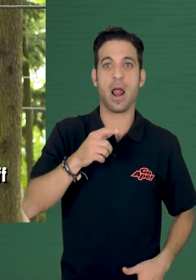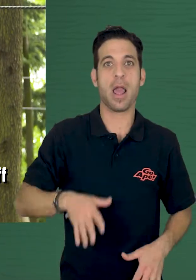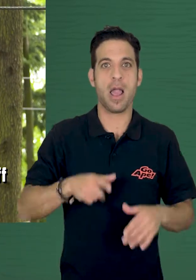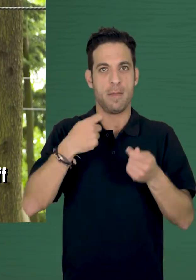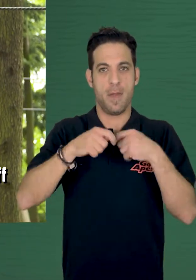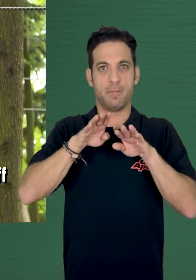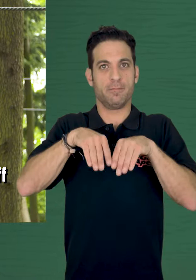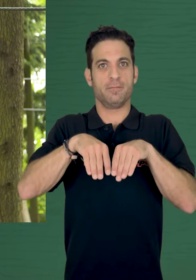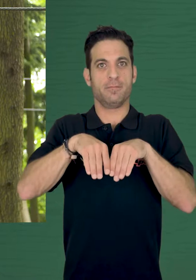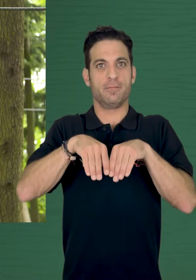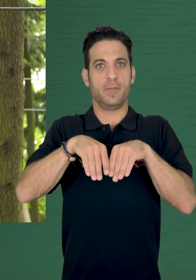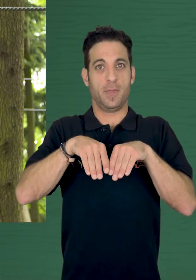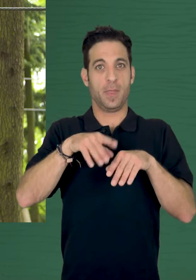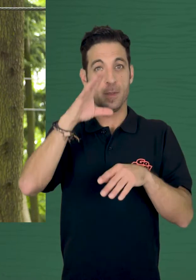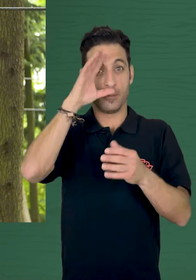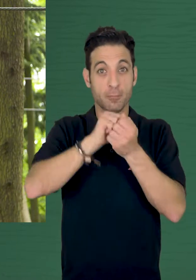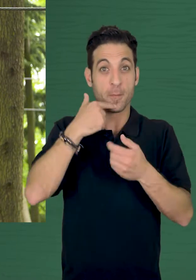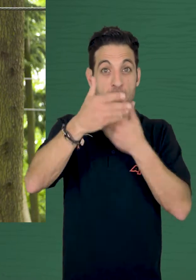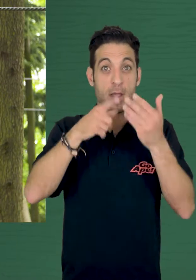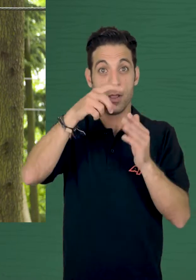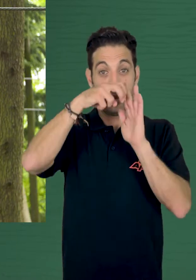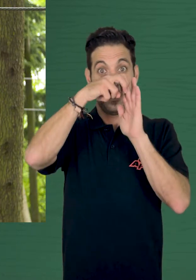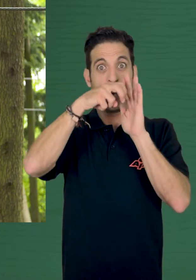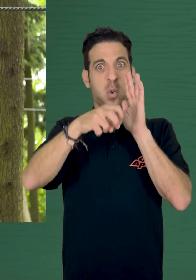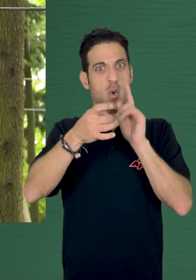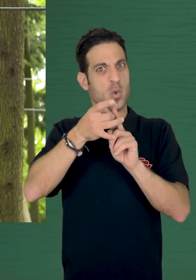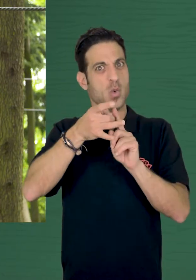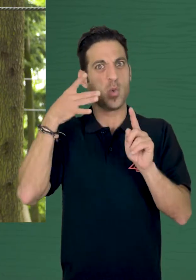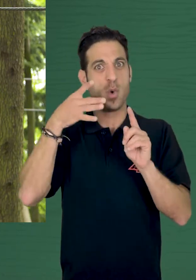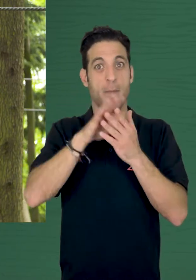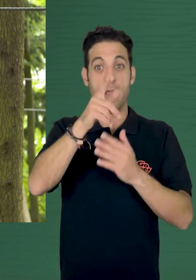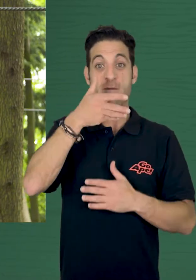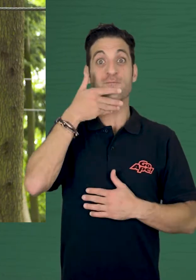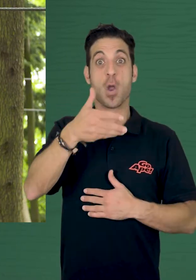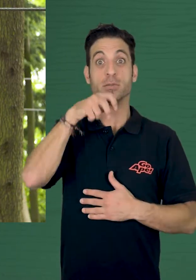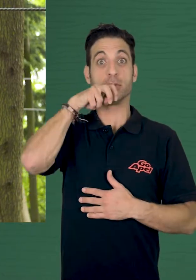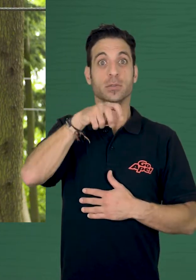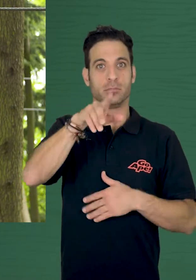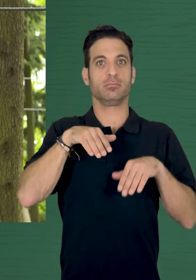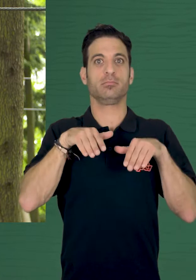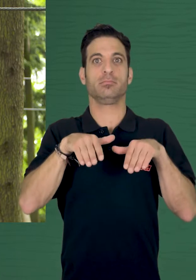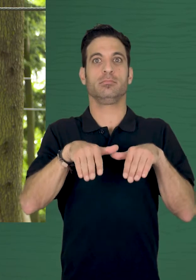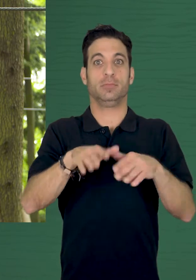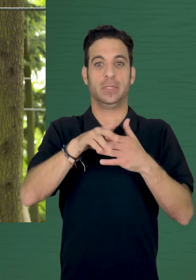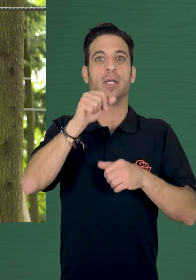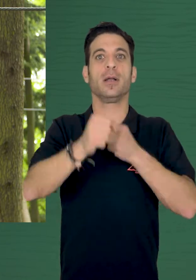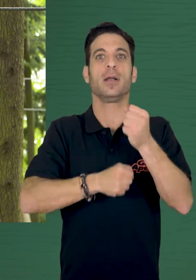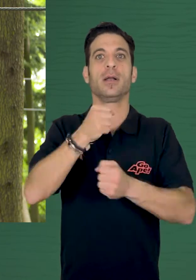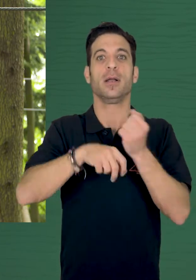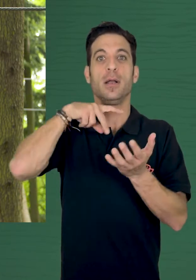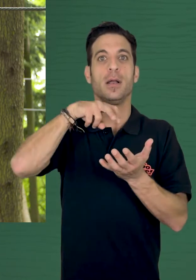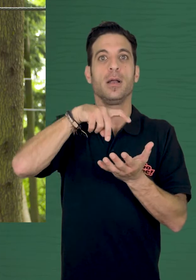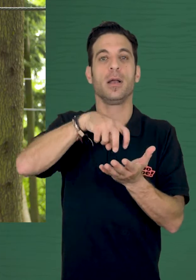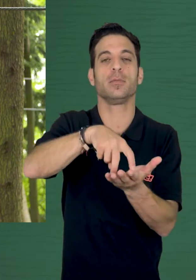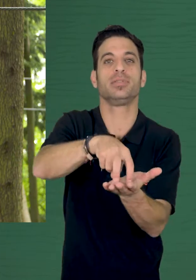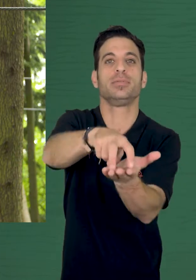feet pointing down. As I said earlier, you'll be landing at running speed, so if you're facing forwards, keep your feet down and run before the landing so you can